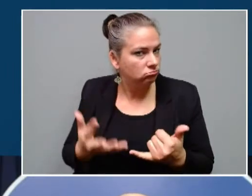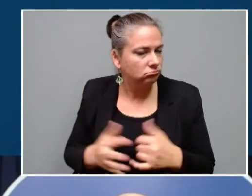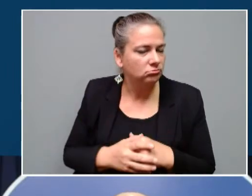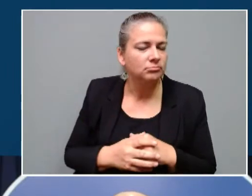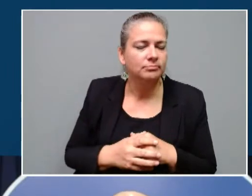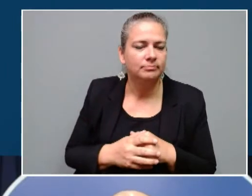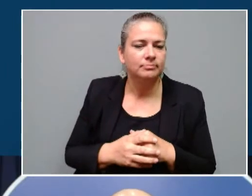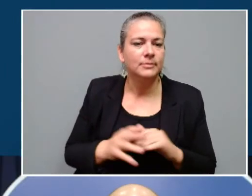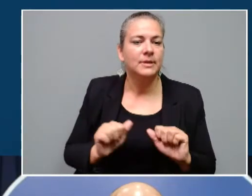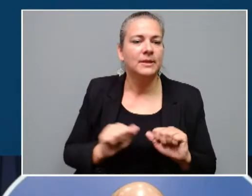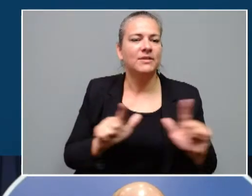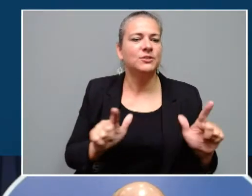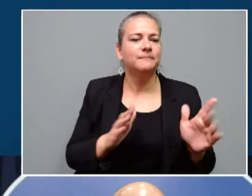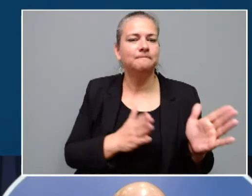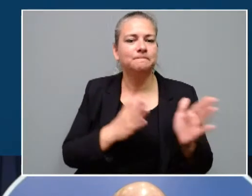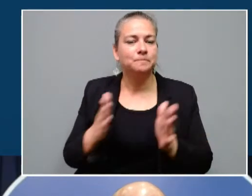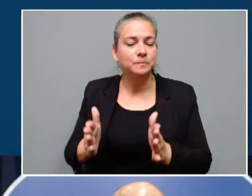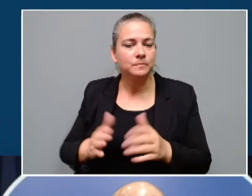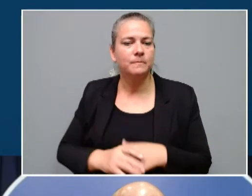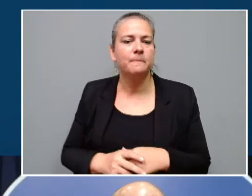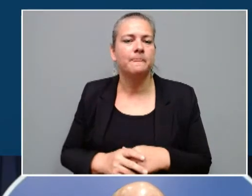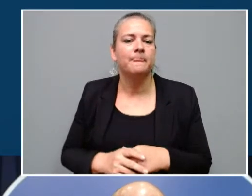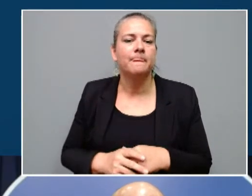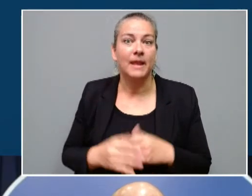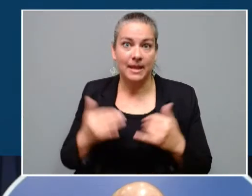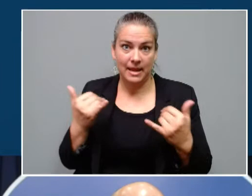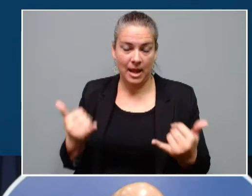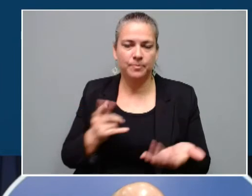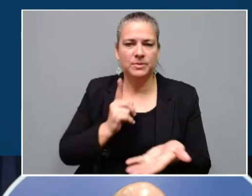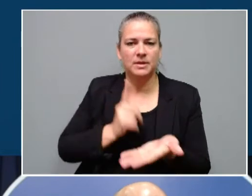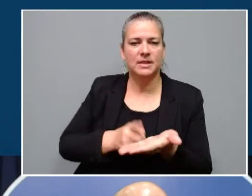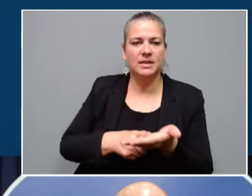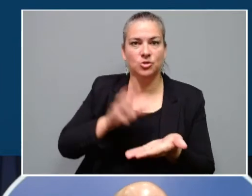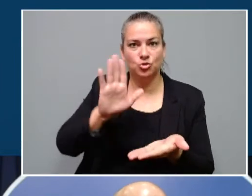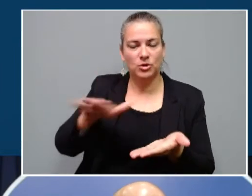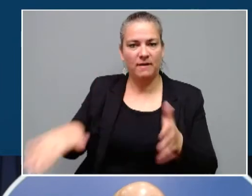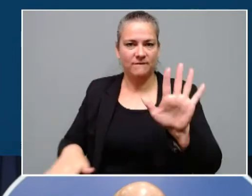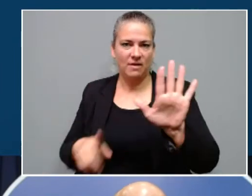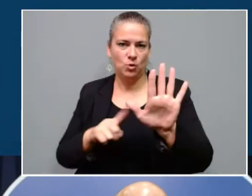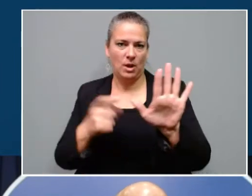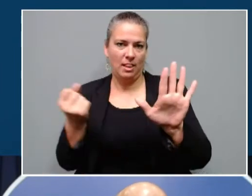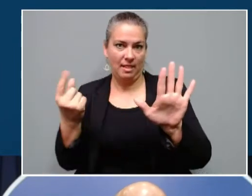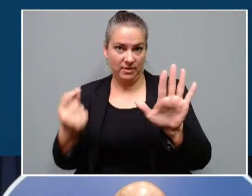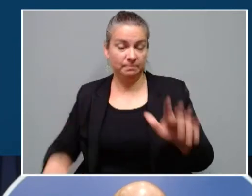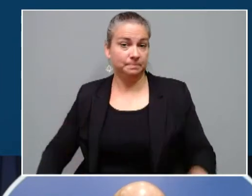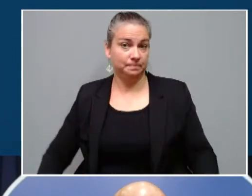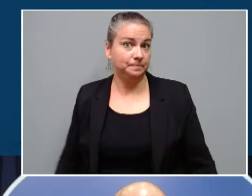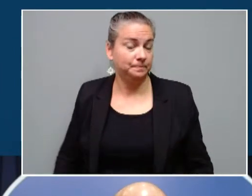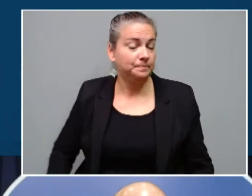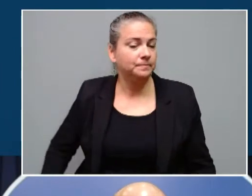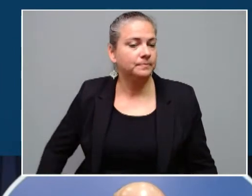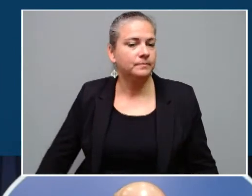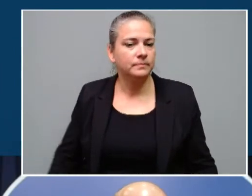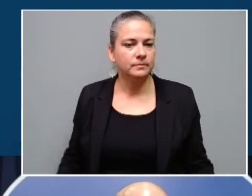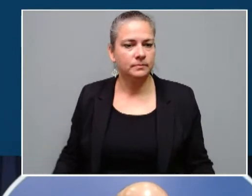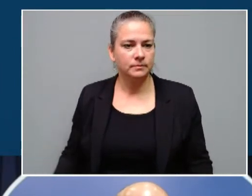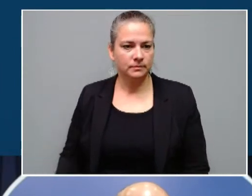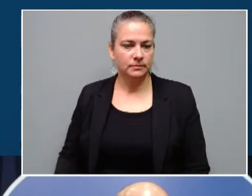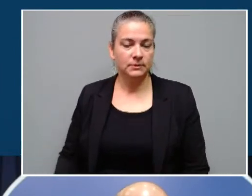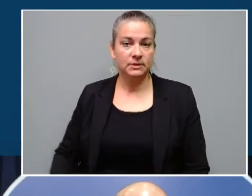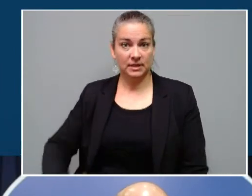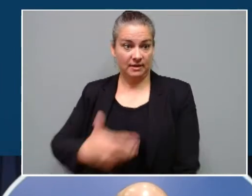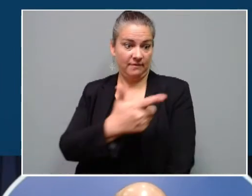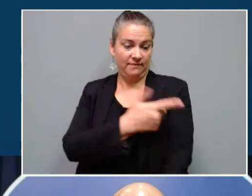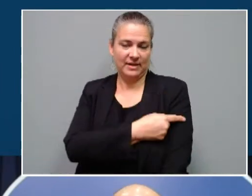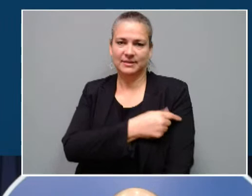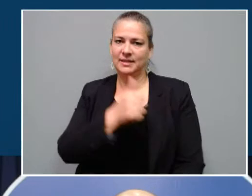So now we're going to talk about vaccination for children 5 to 11 years of age. Currently, vaccines are not available for